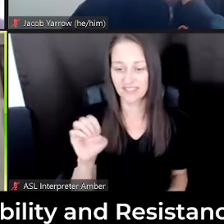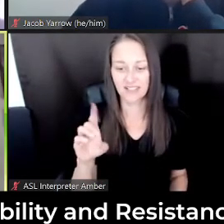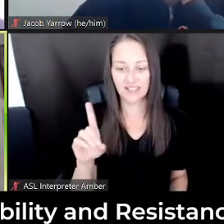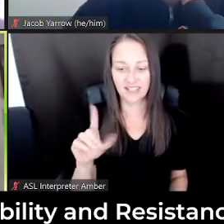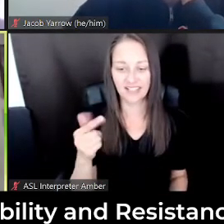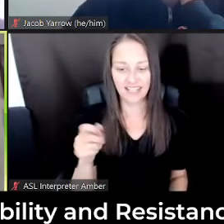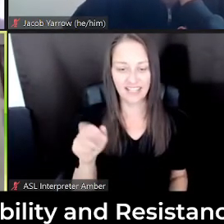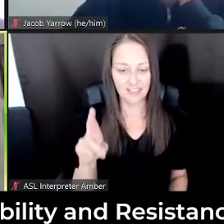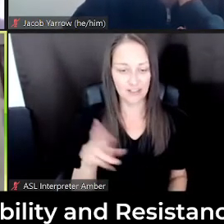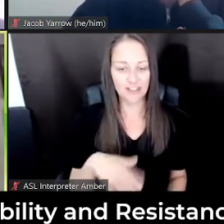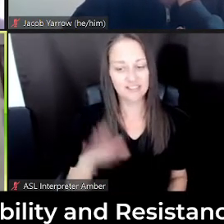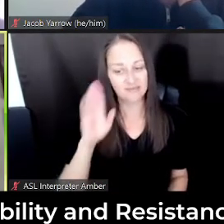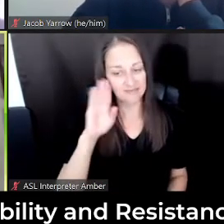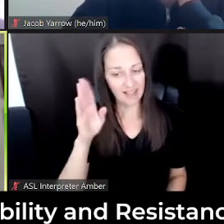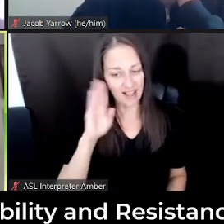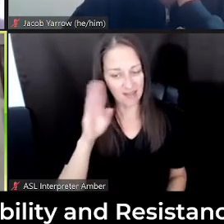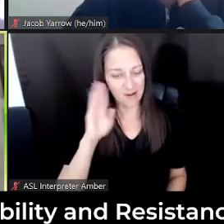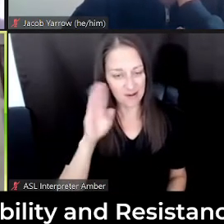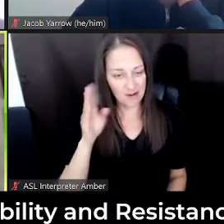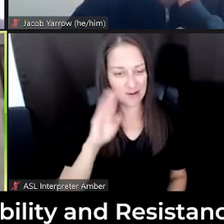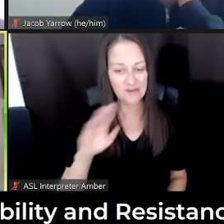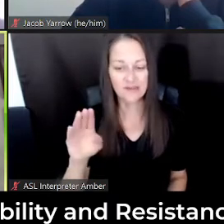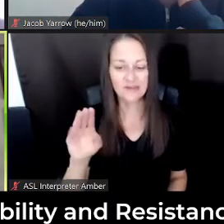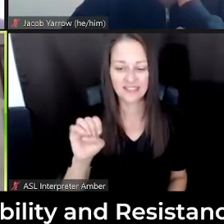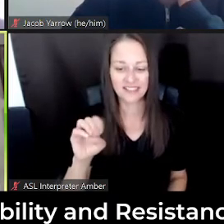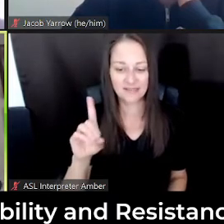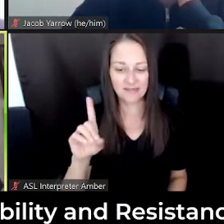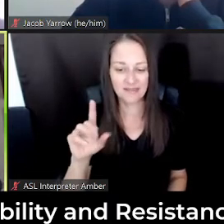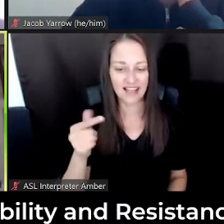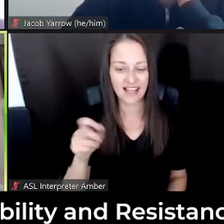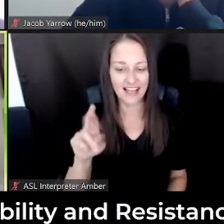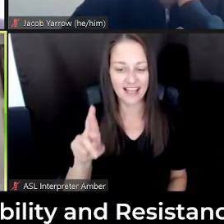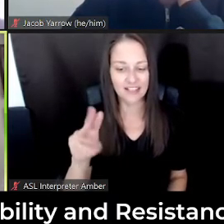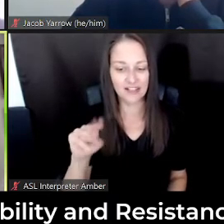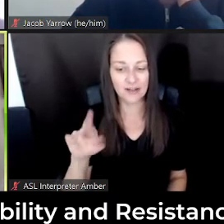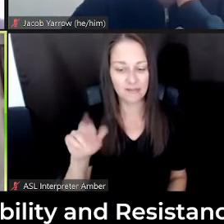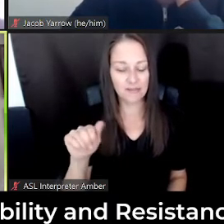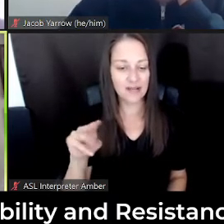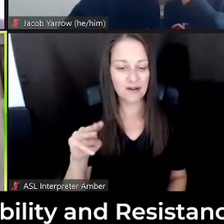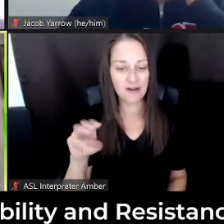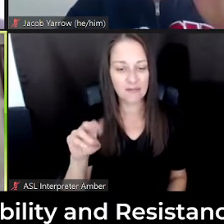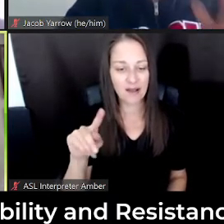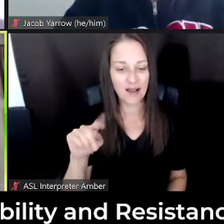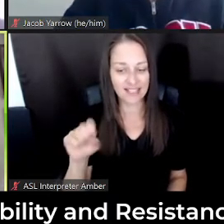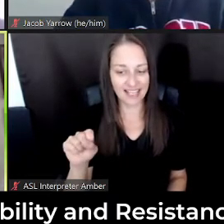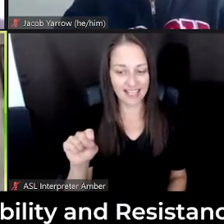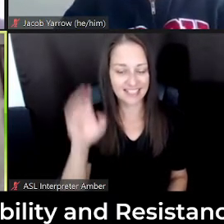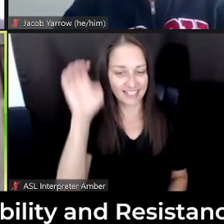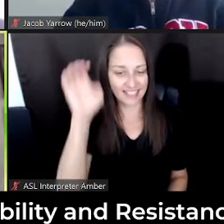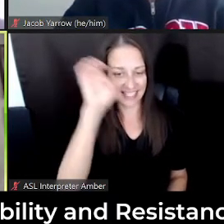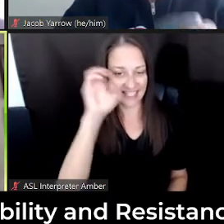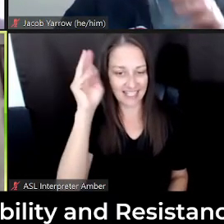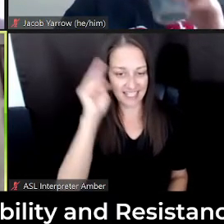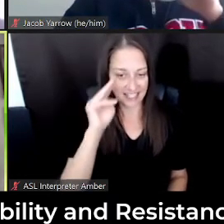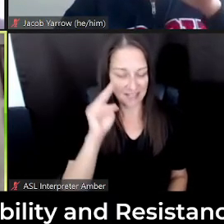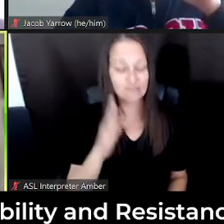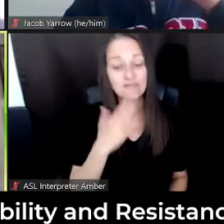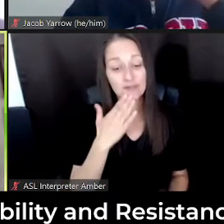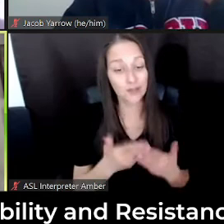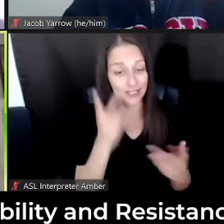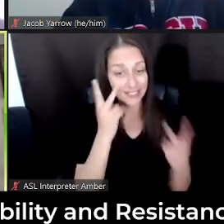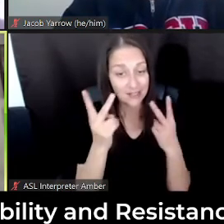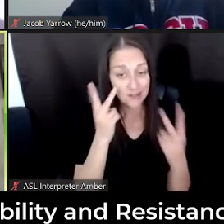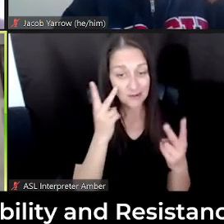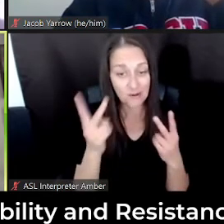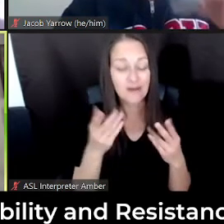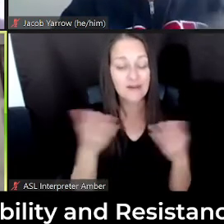Edgar. Hi, everyone. This is Edgar Medamontes. He, him. It's good to see and be in this room as well and meet